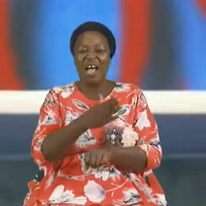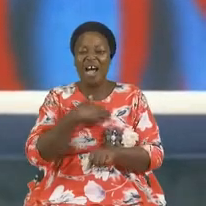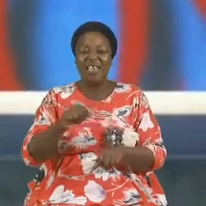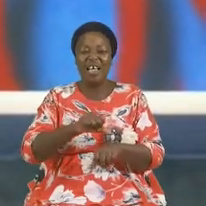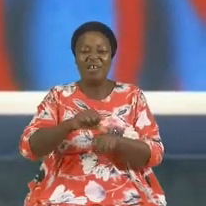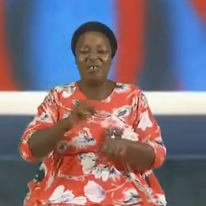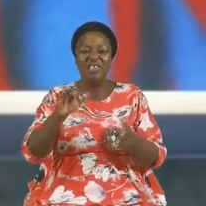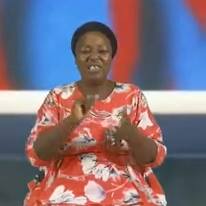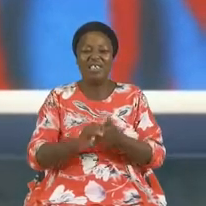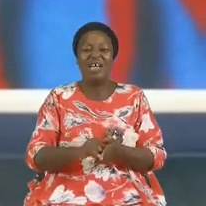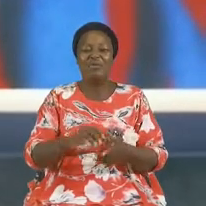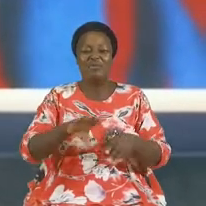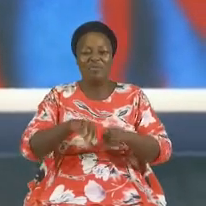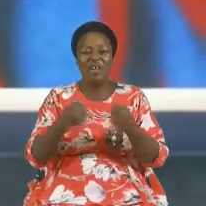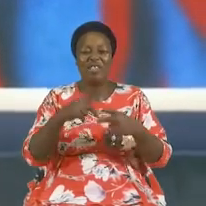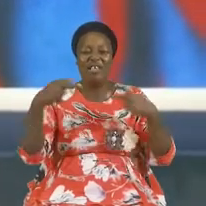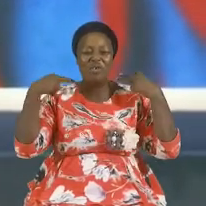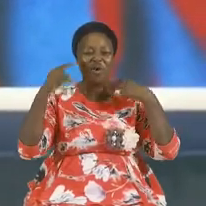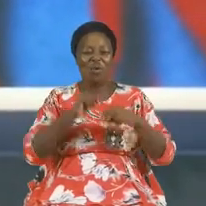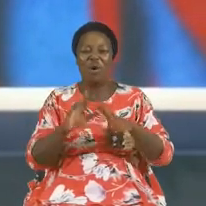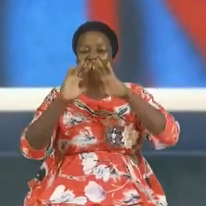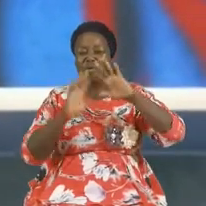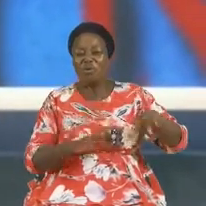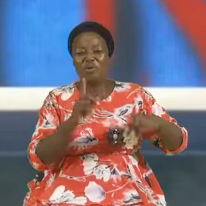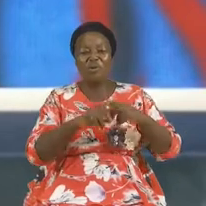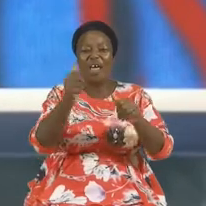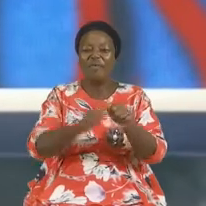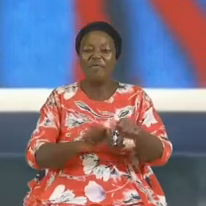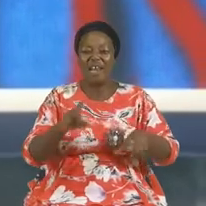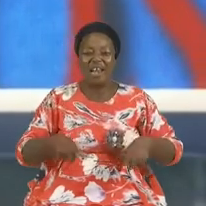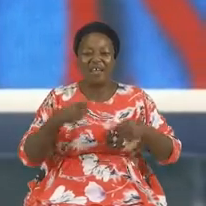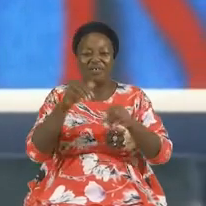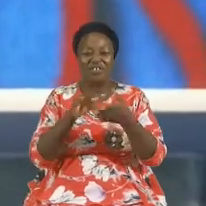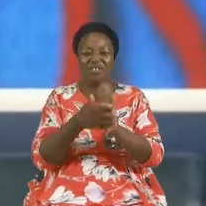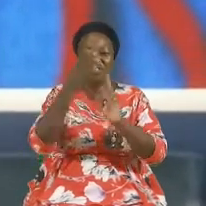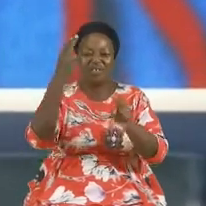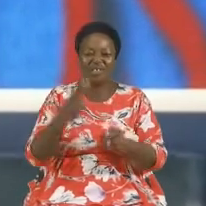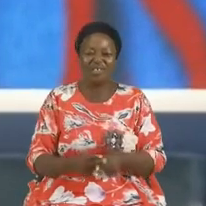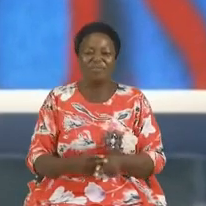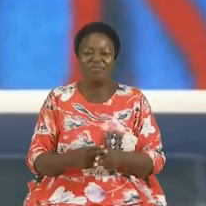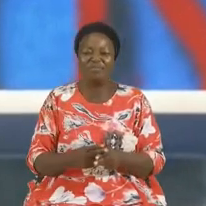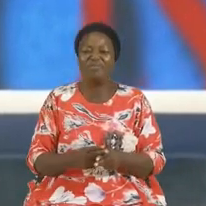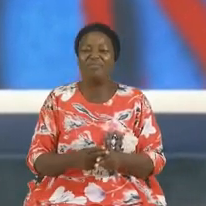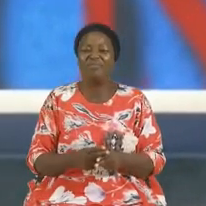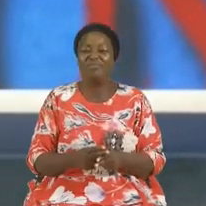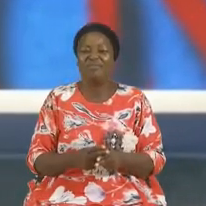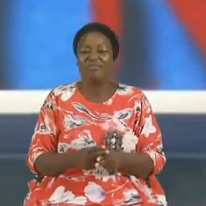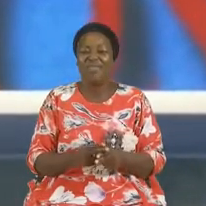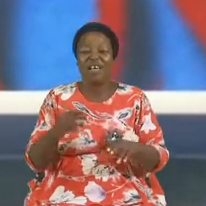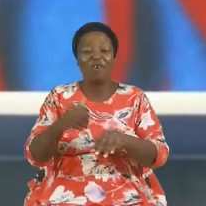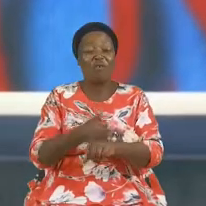deliverance, amen, miracle, amen, and the anointing that breaks the yoke will flow to every life